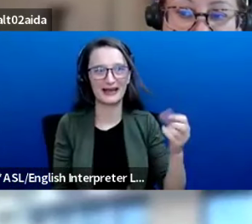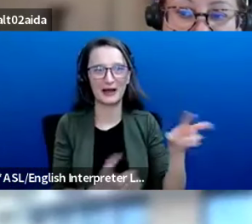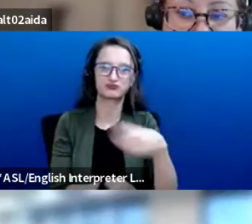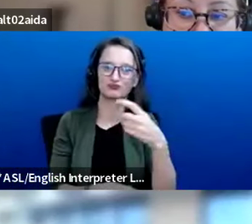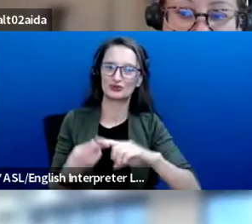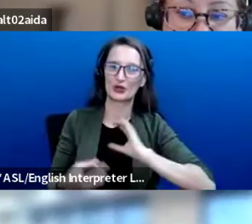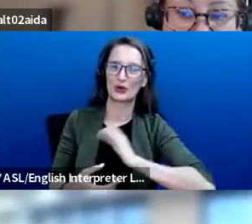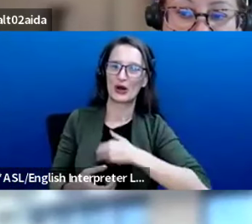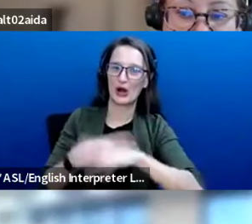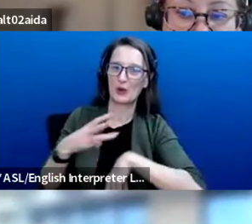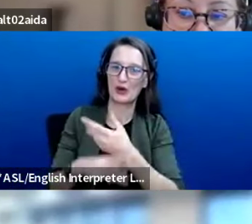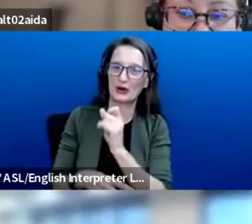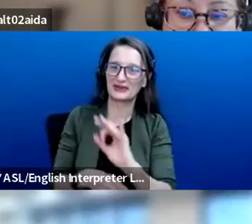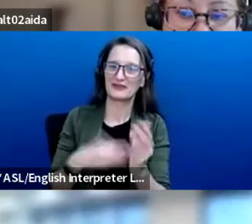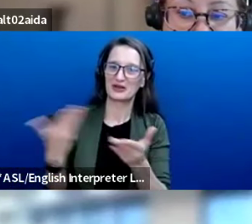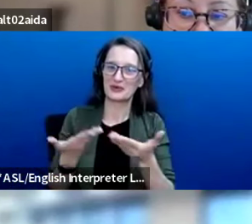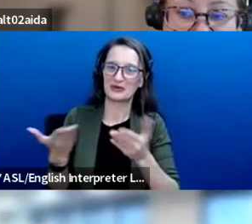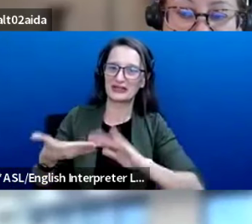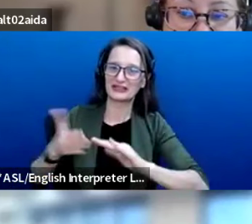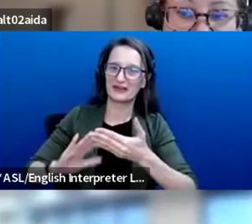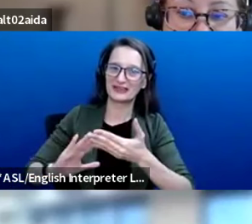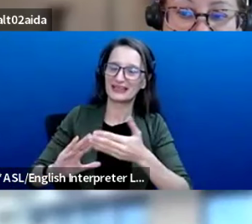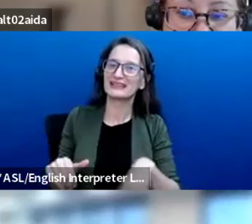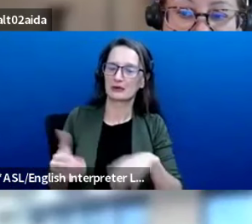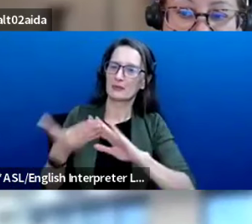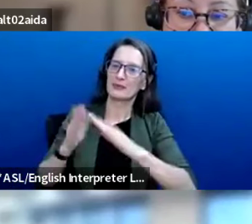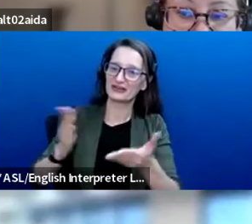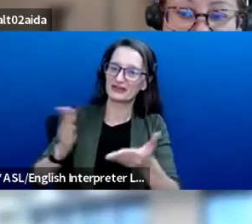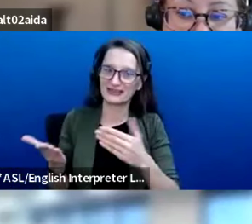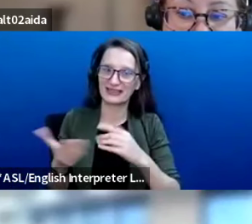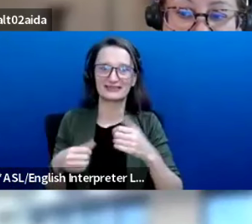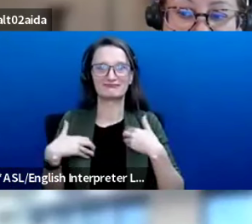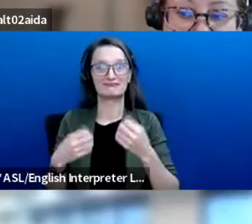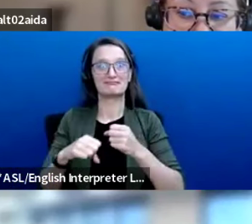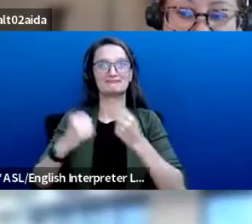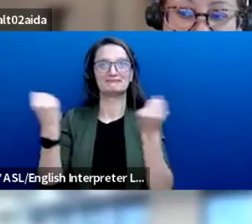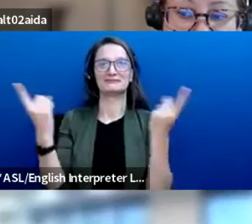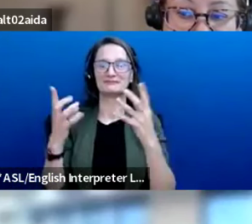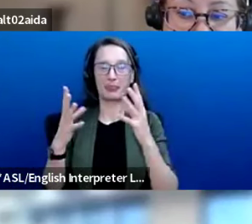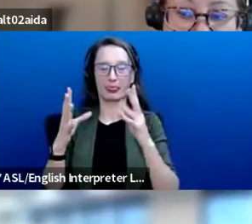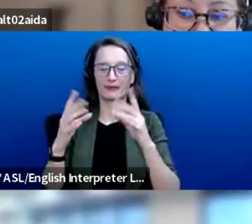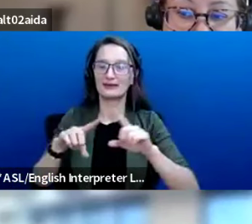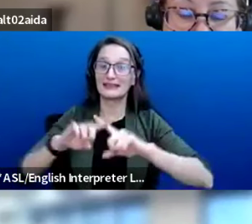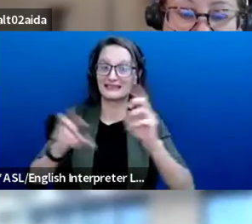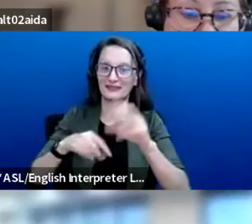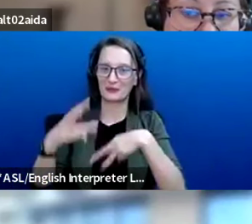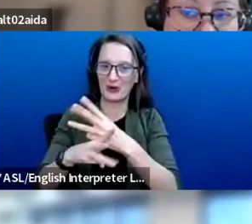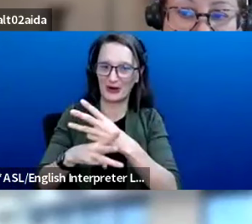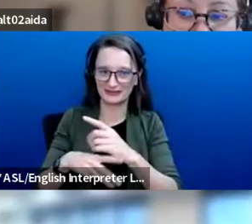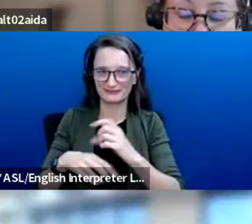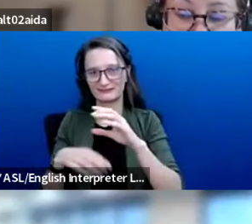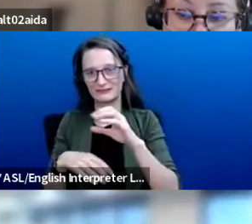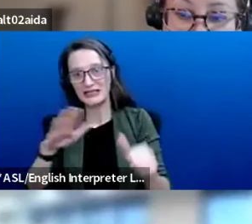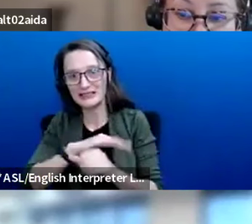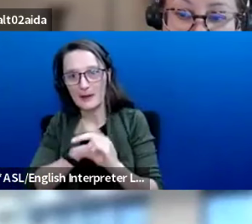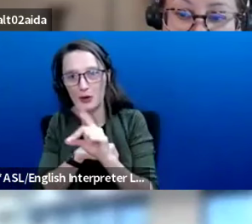different language in community services, right? With all the service codes and subcodes. So thank you, Monet. Yes, welcome.